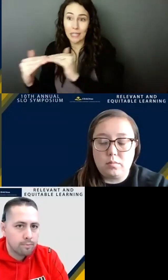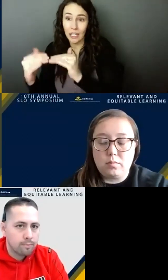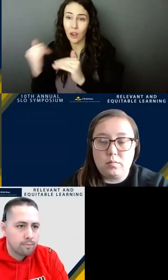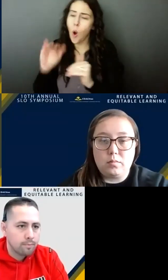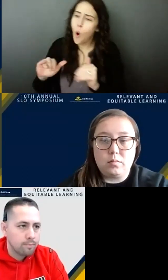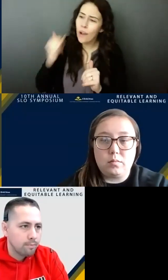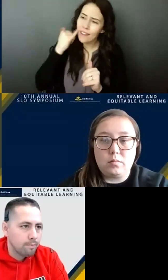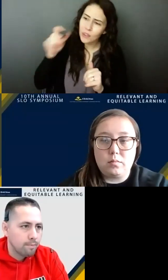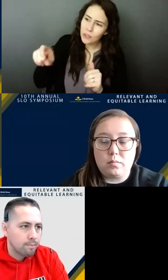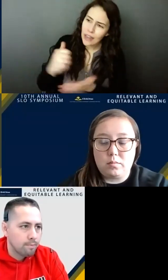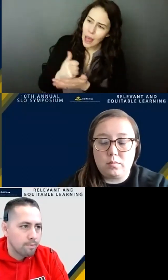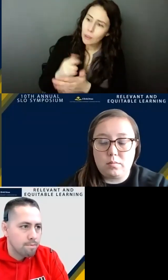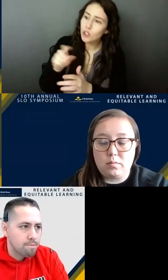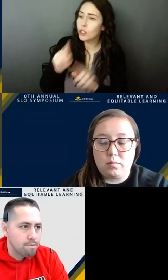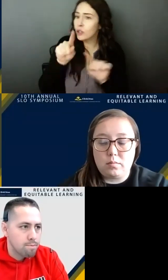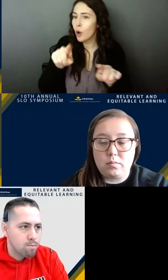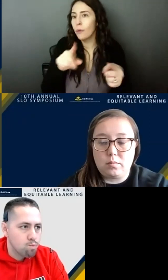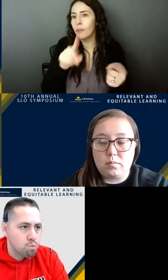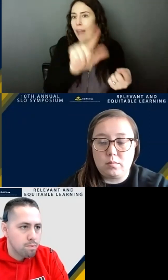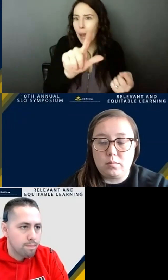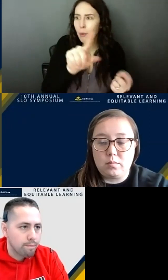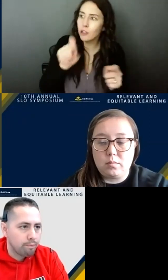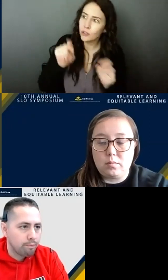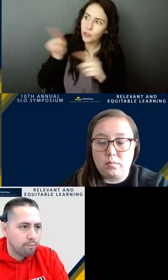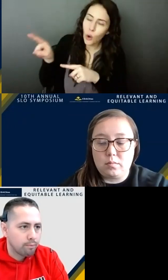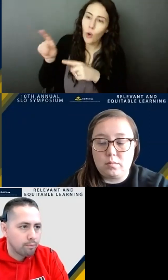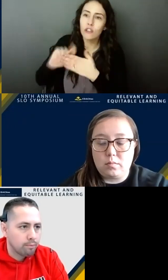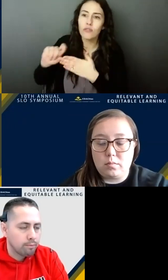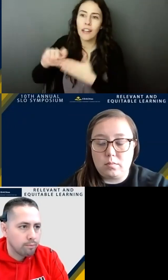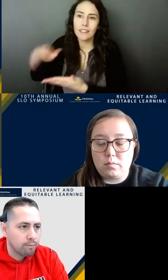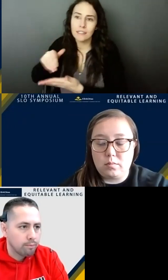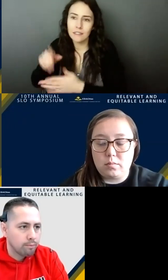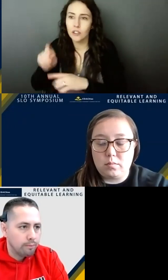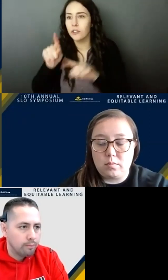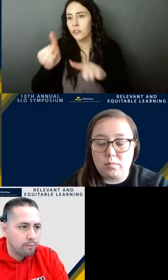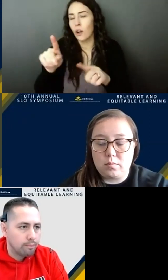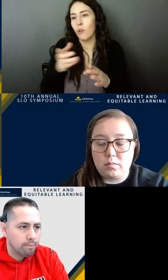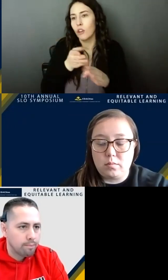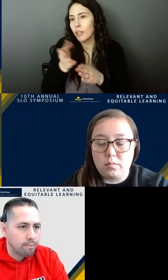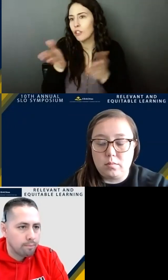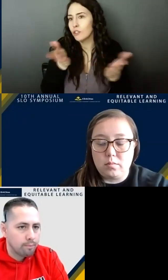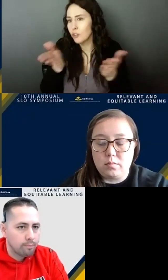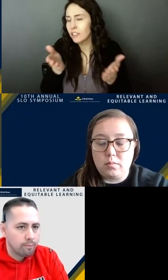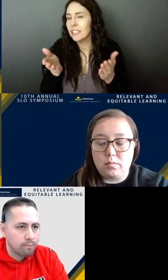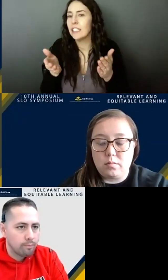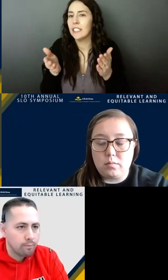library, you should go to tutoring, you should go to the writing center, you should go to career services. Because for a